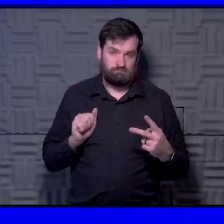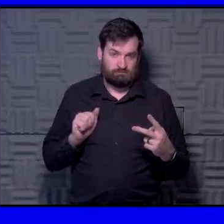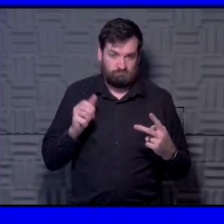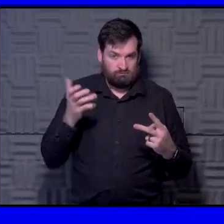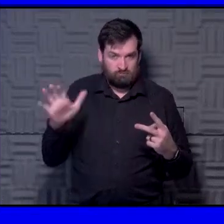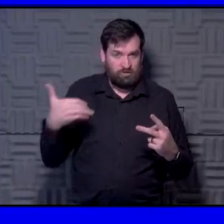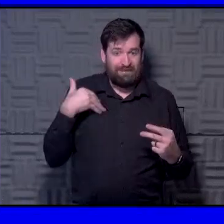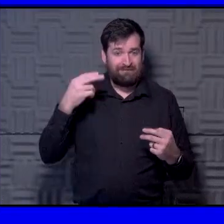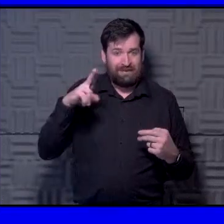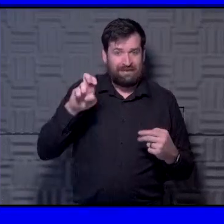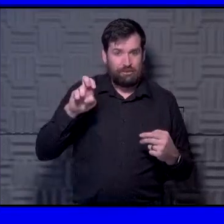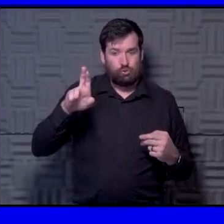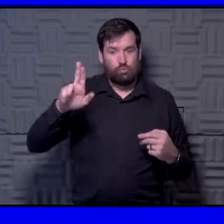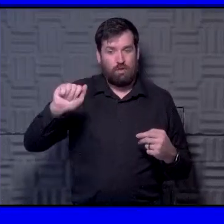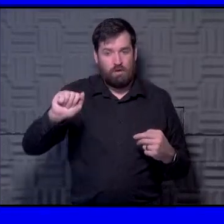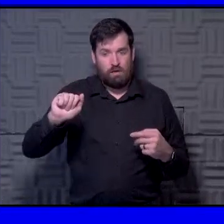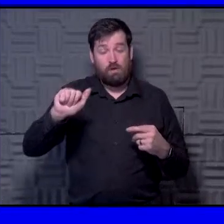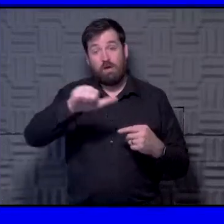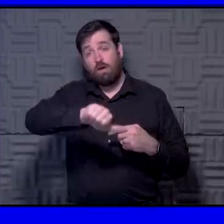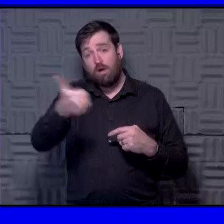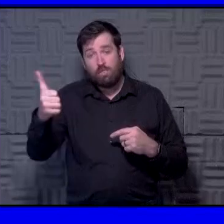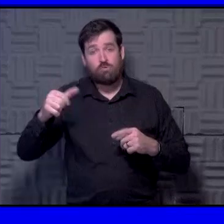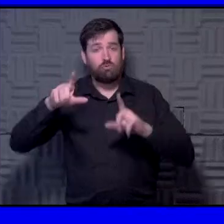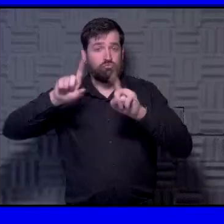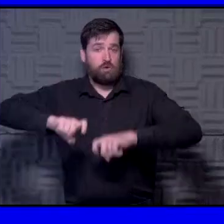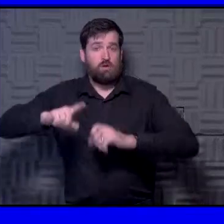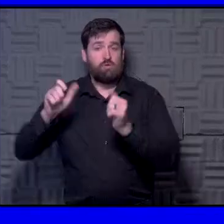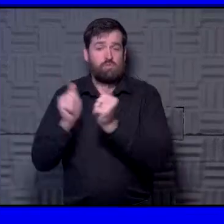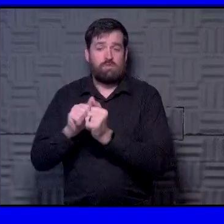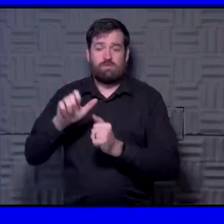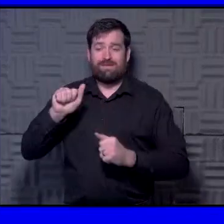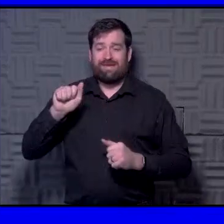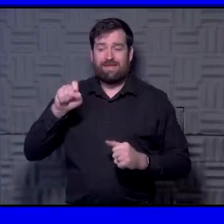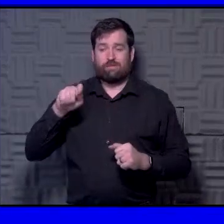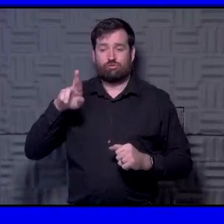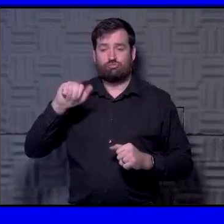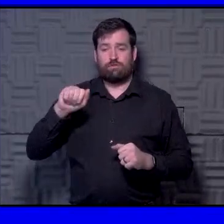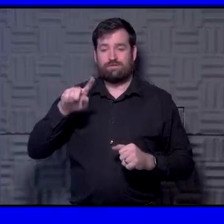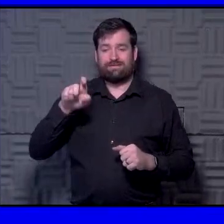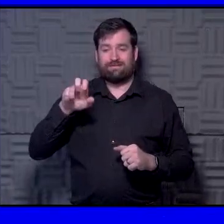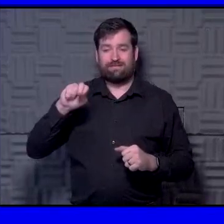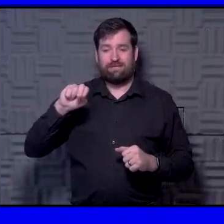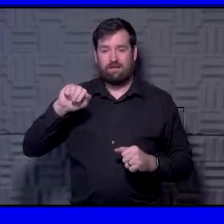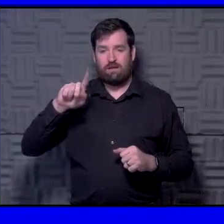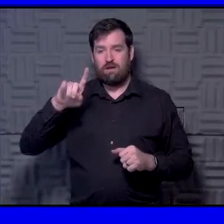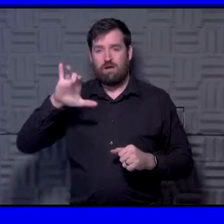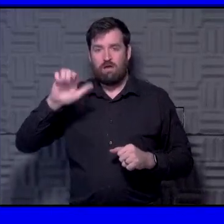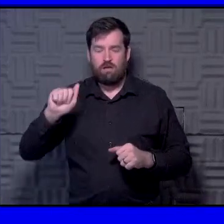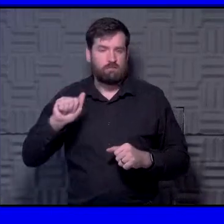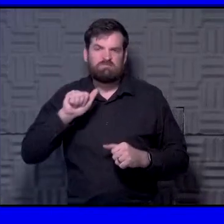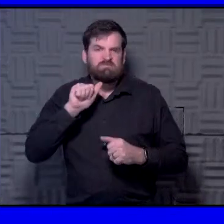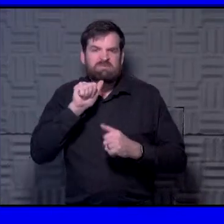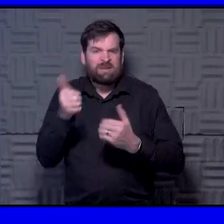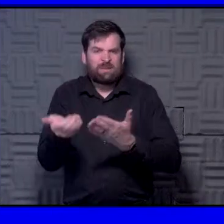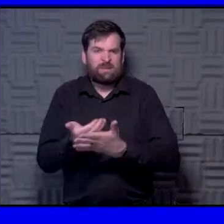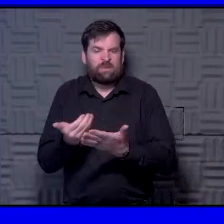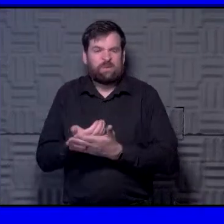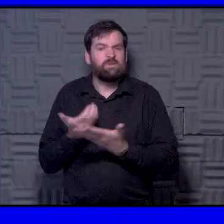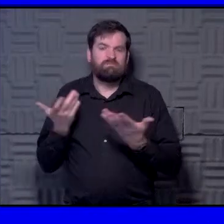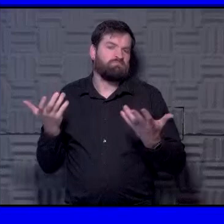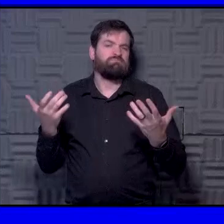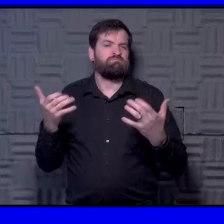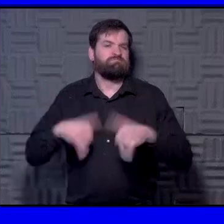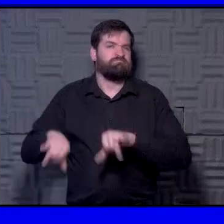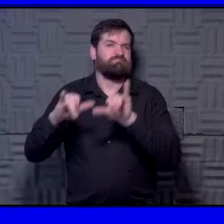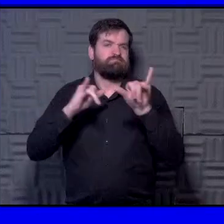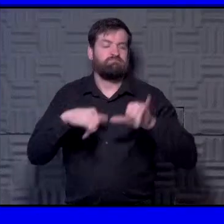the EUA. So this other trial with AstraZeneca, if it does start, is not unheard of and not uncommon. Again, even with the Pfizer and